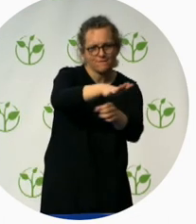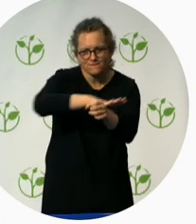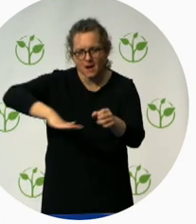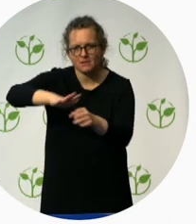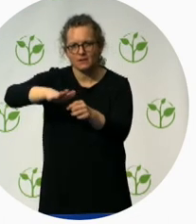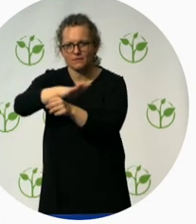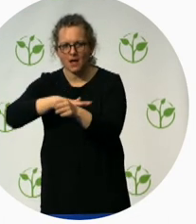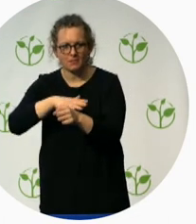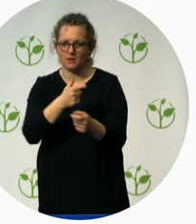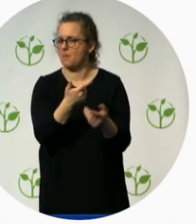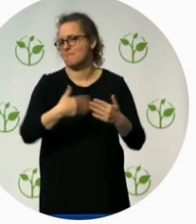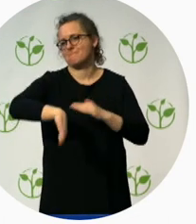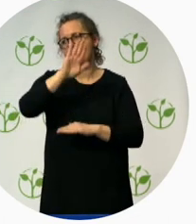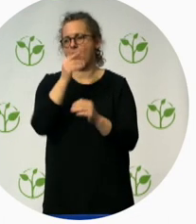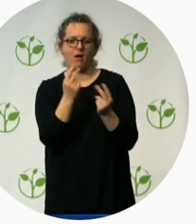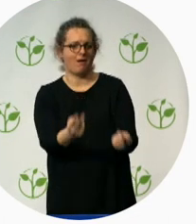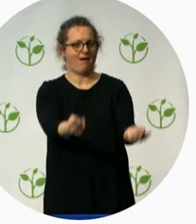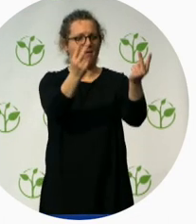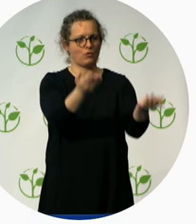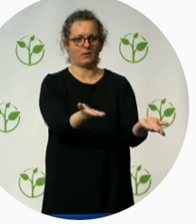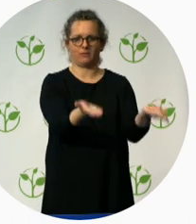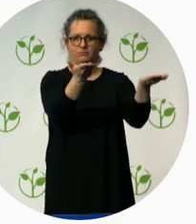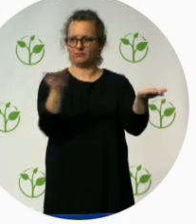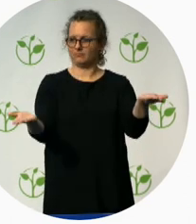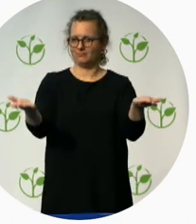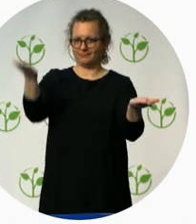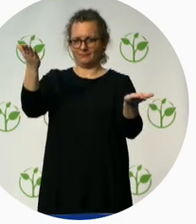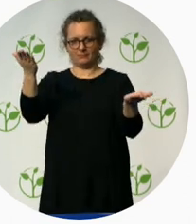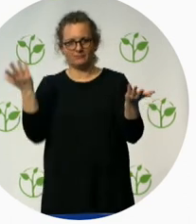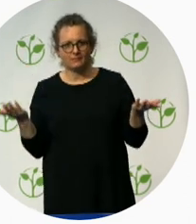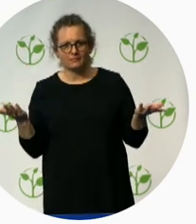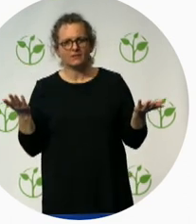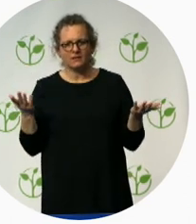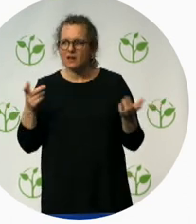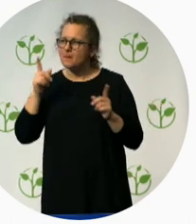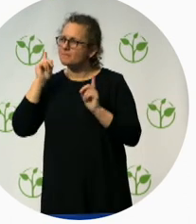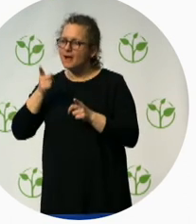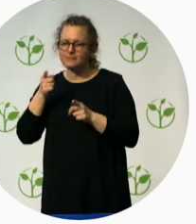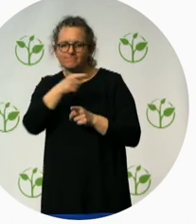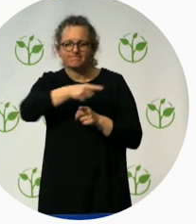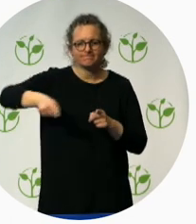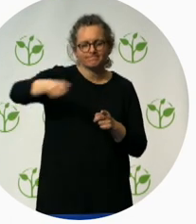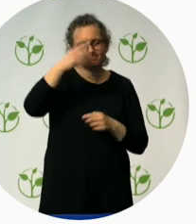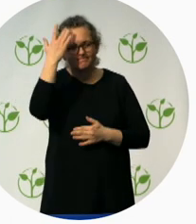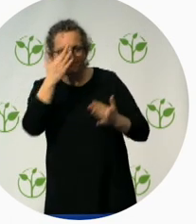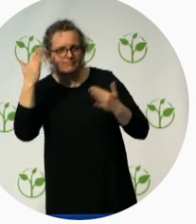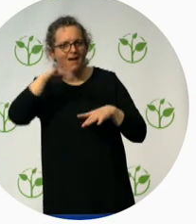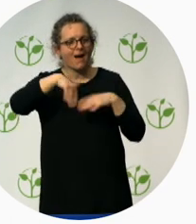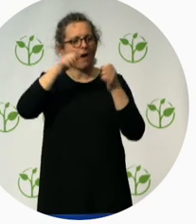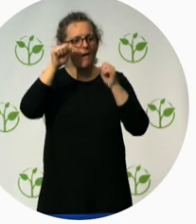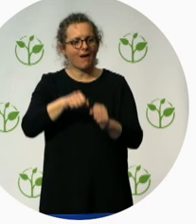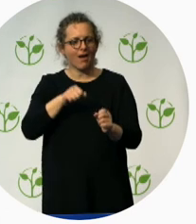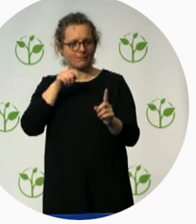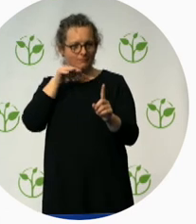do you measure impact? You told us that it's very difficult to collect data. So measurement of the impact